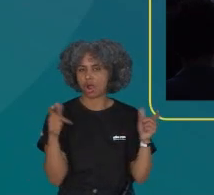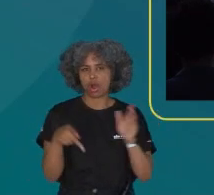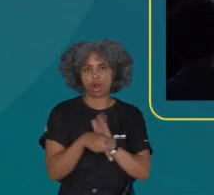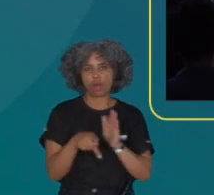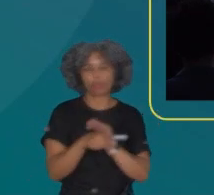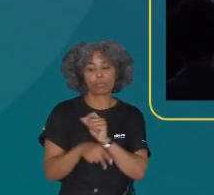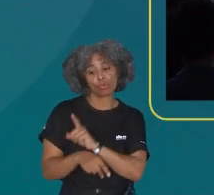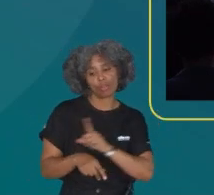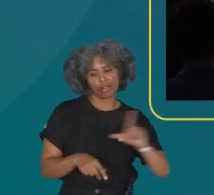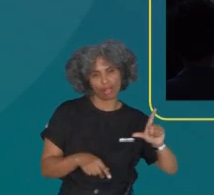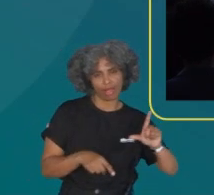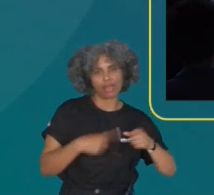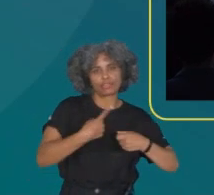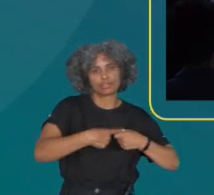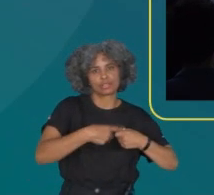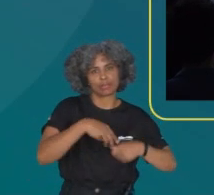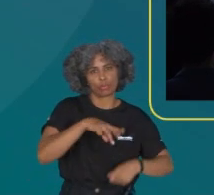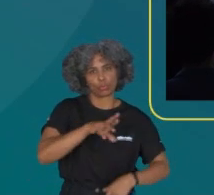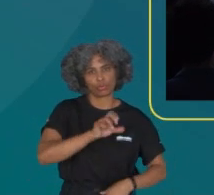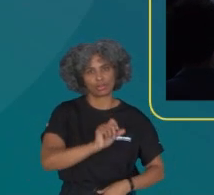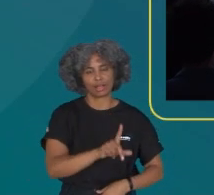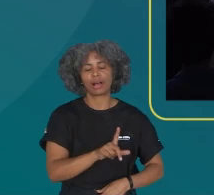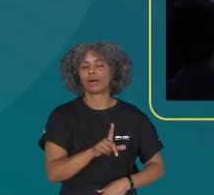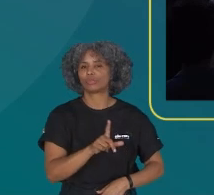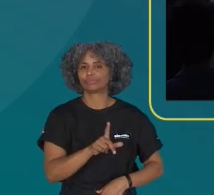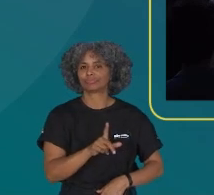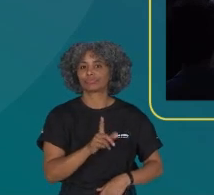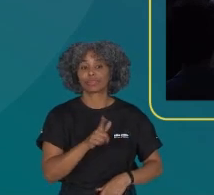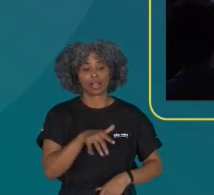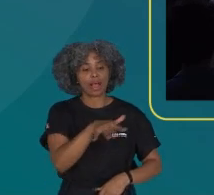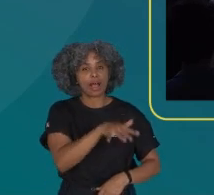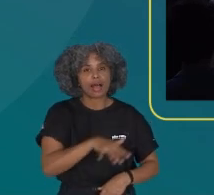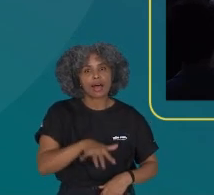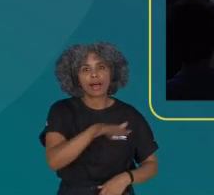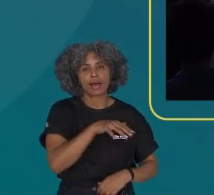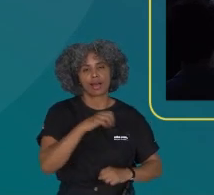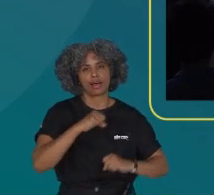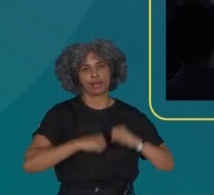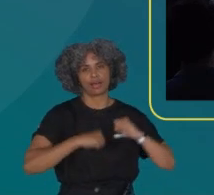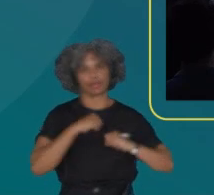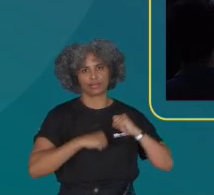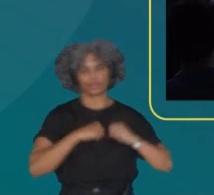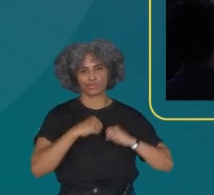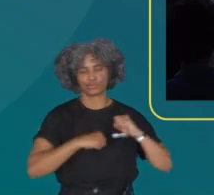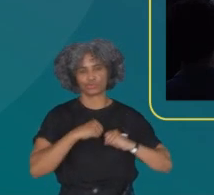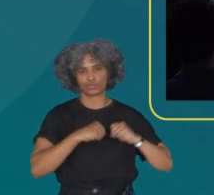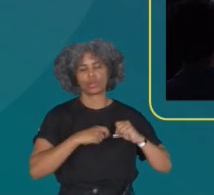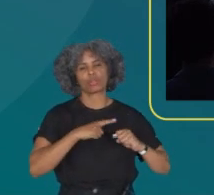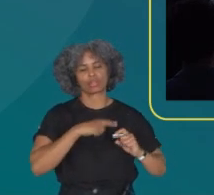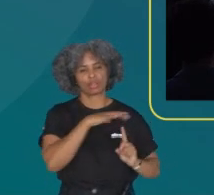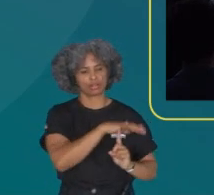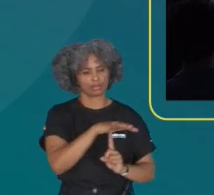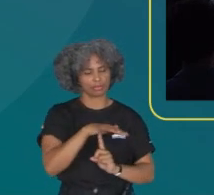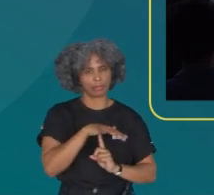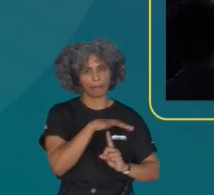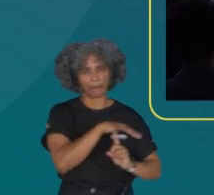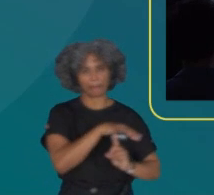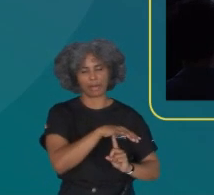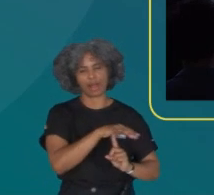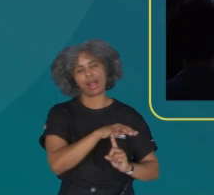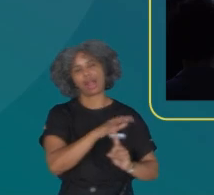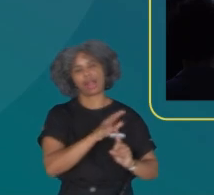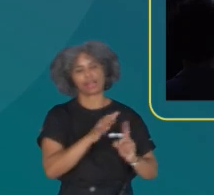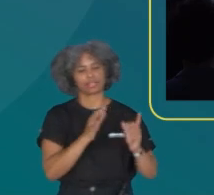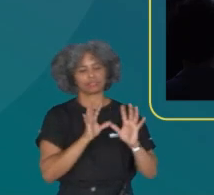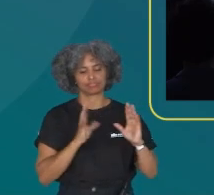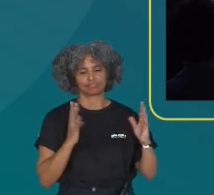most industrial area. We have a lot of issues with those industrial area,